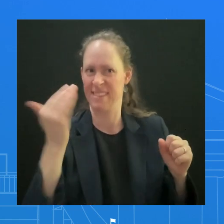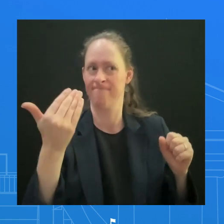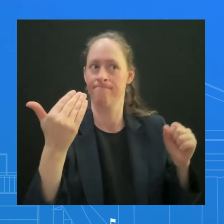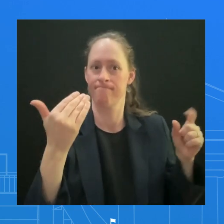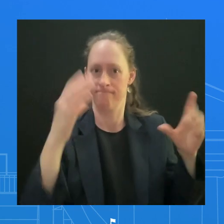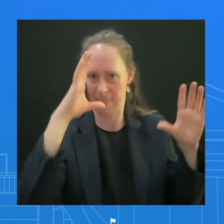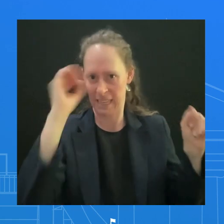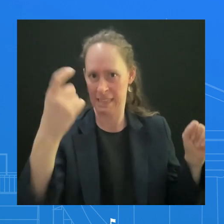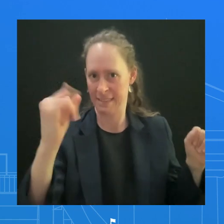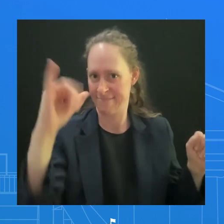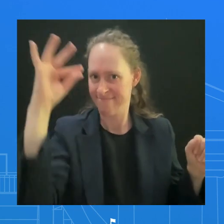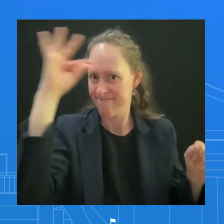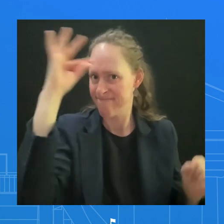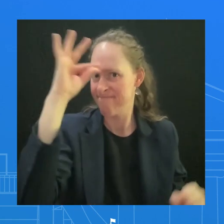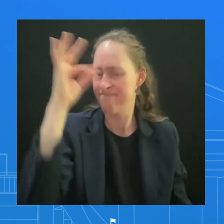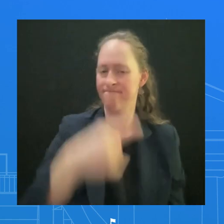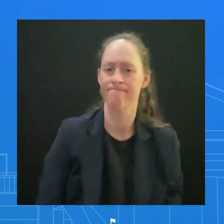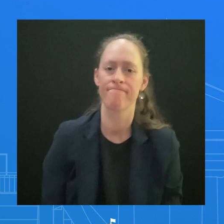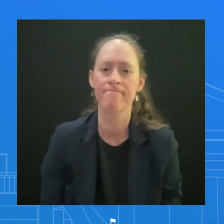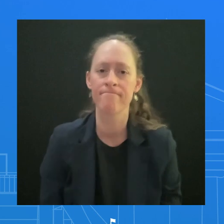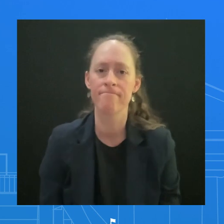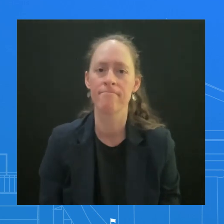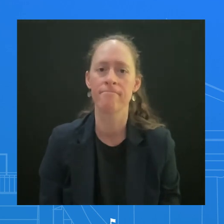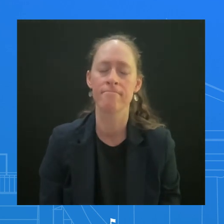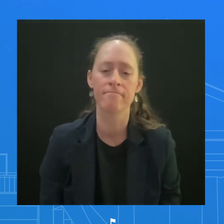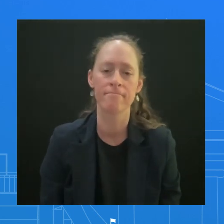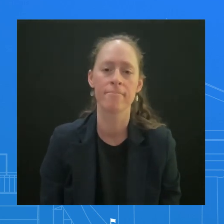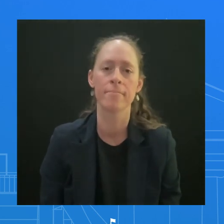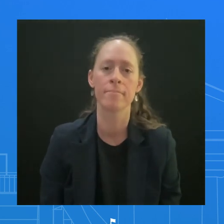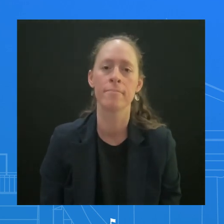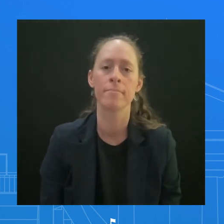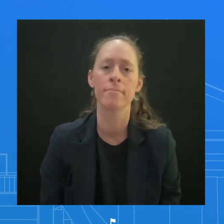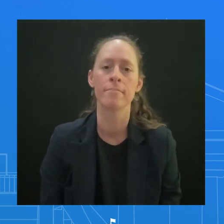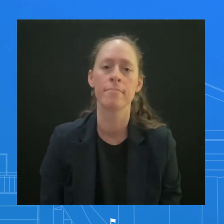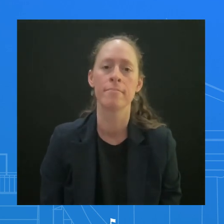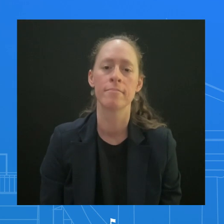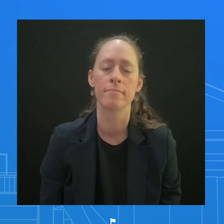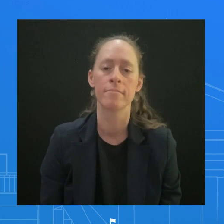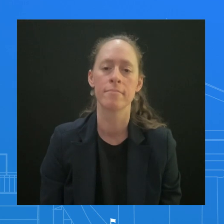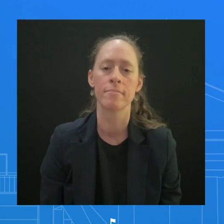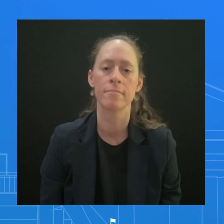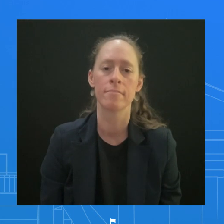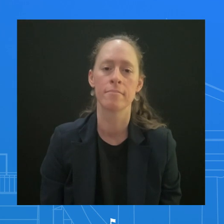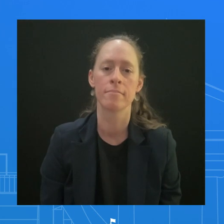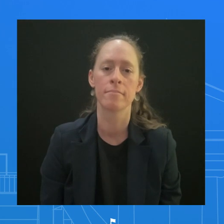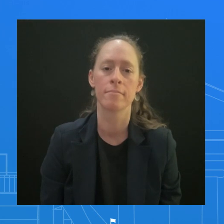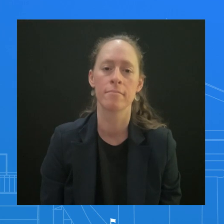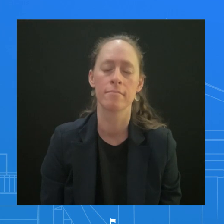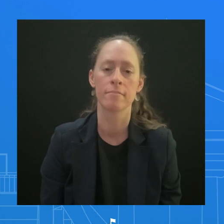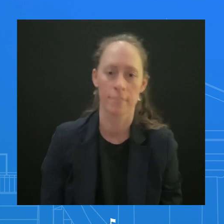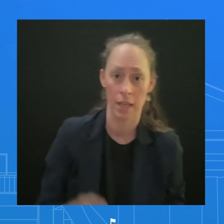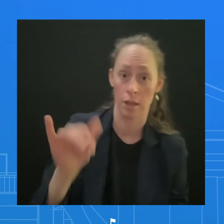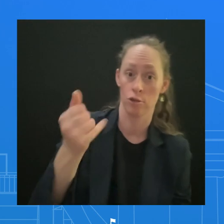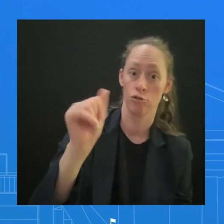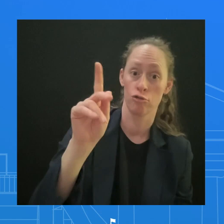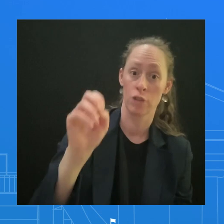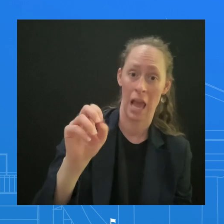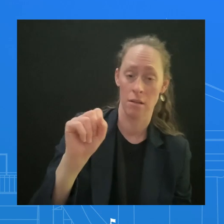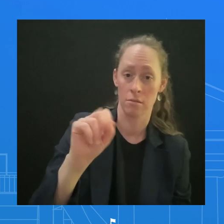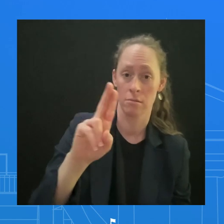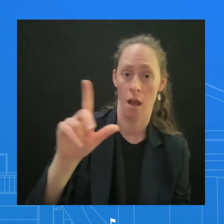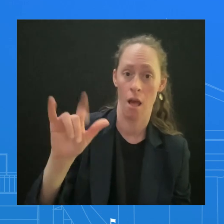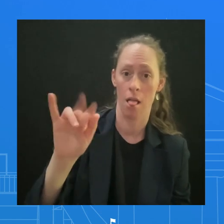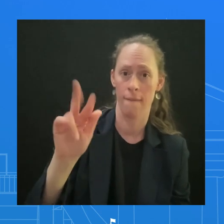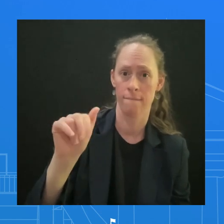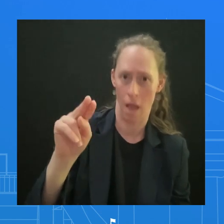John. Honestly, I'm a little confused why you're not confirming Jake Sullivan's trip to Copenhagen, but especially because it's been reported by other